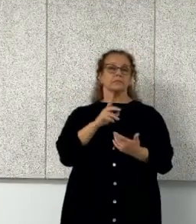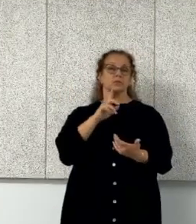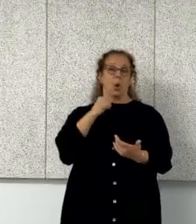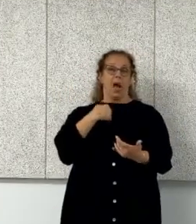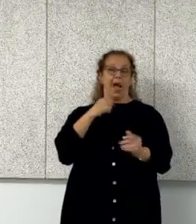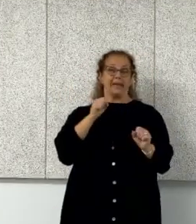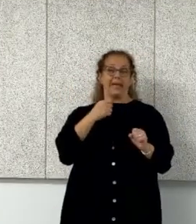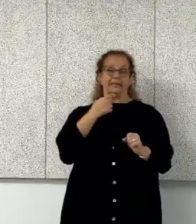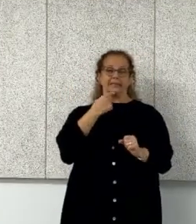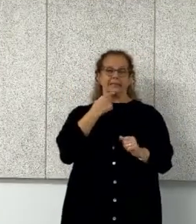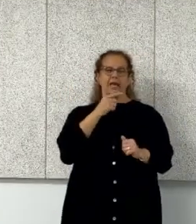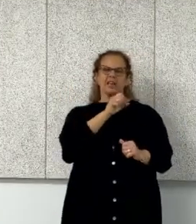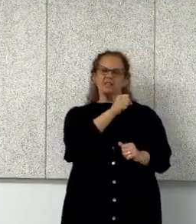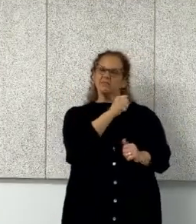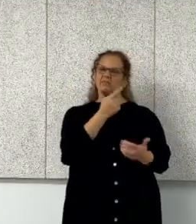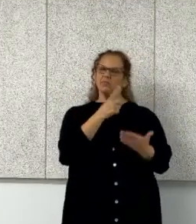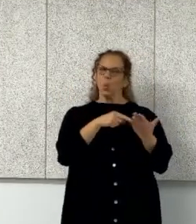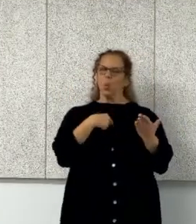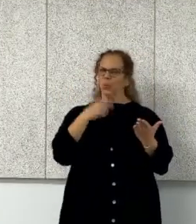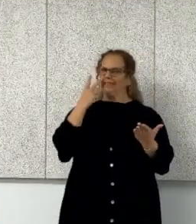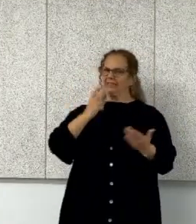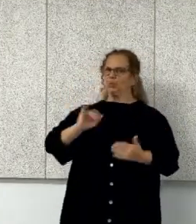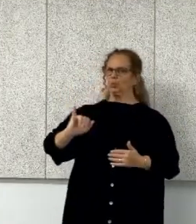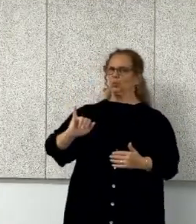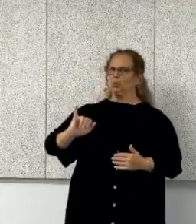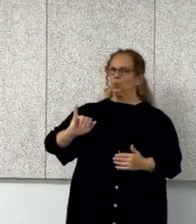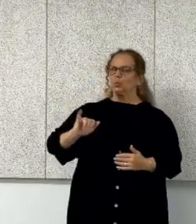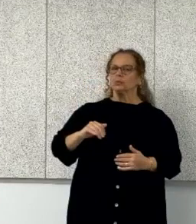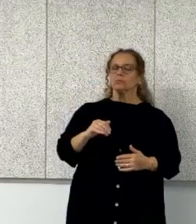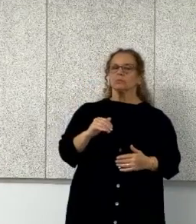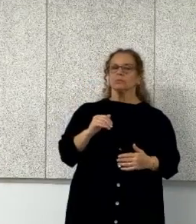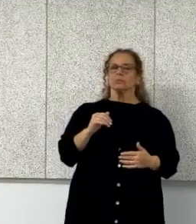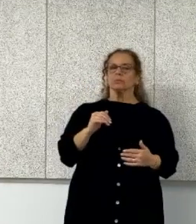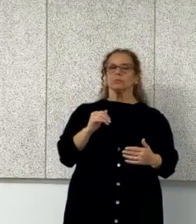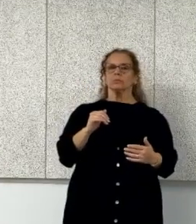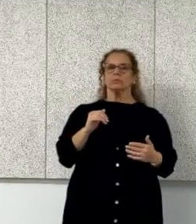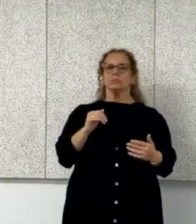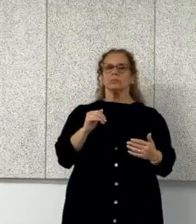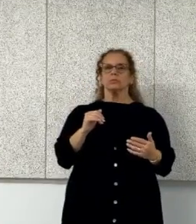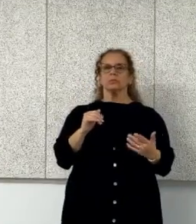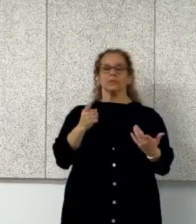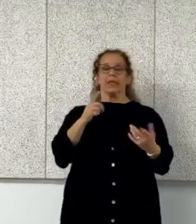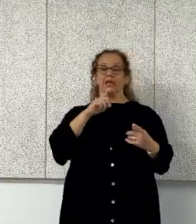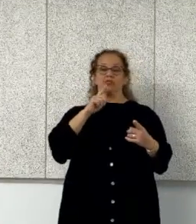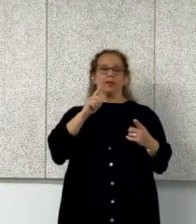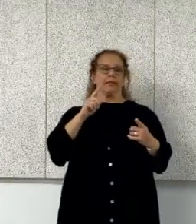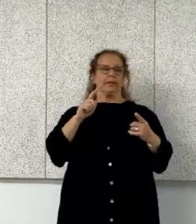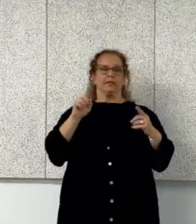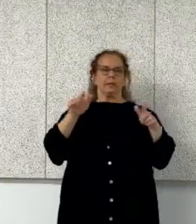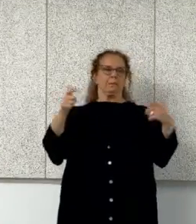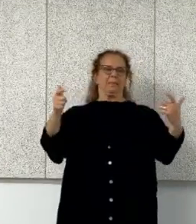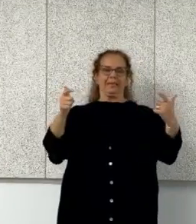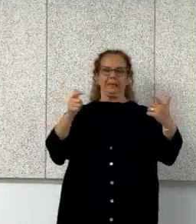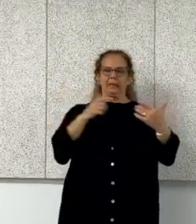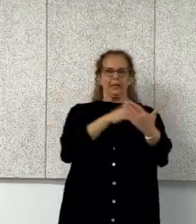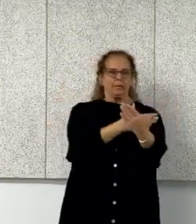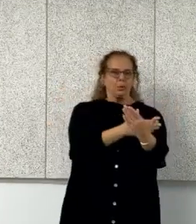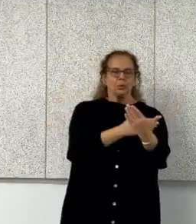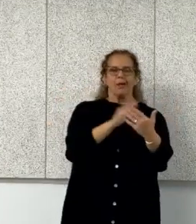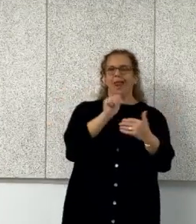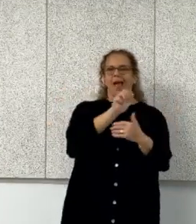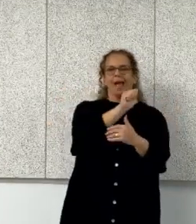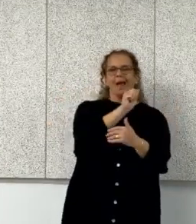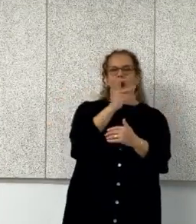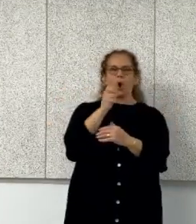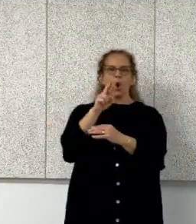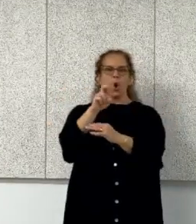that that's very much what we're seeing. It's really fascinating to hear from my clients that when you do like a big name blockbuster, like I remember Chorus Line, we like ended that campaign early